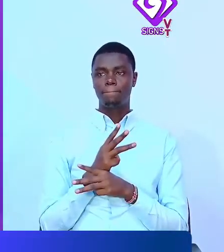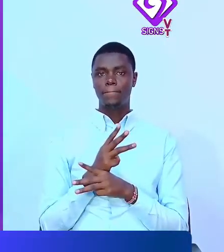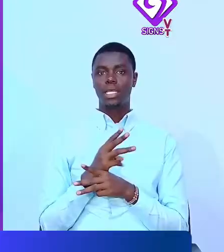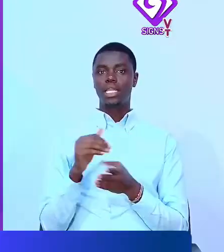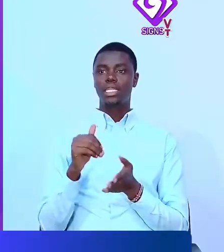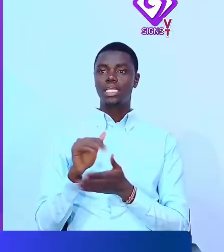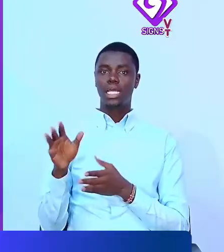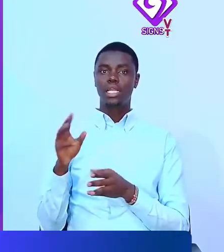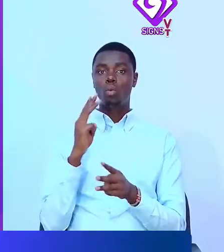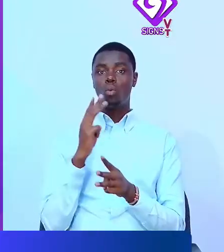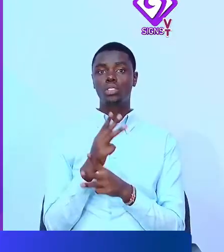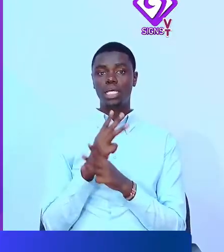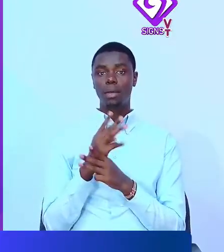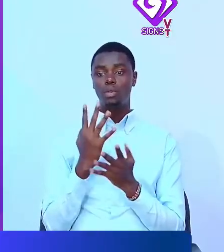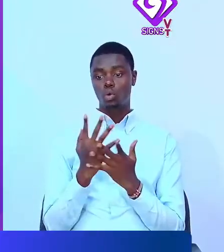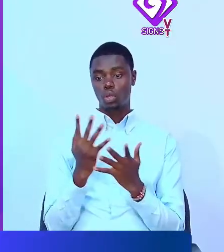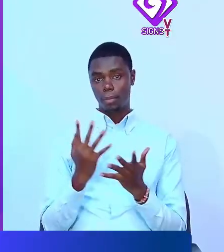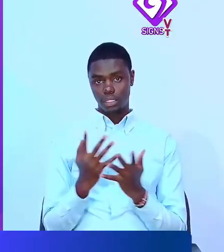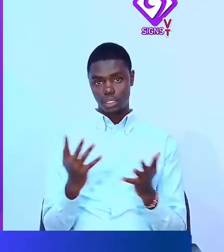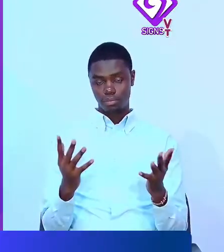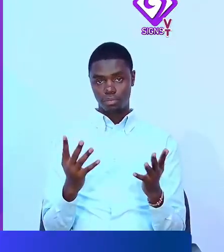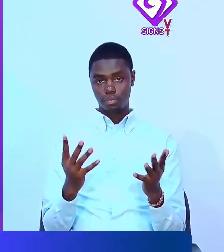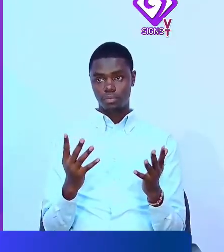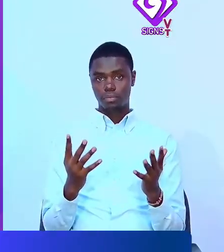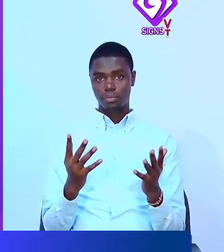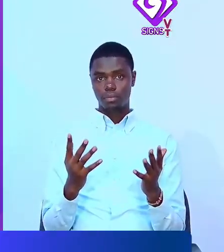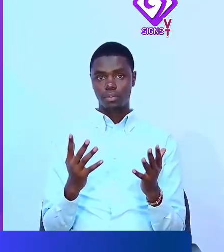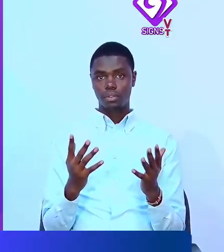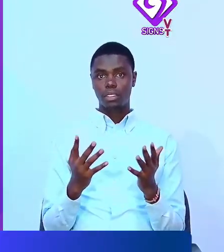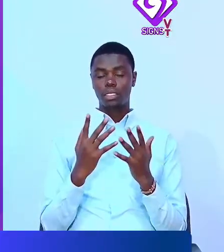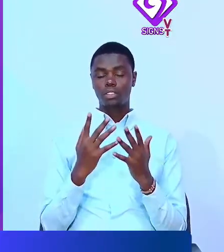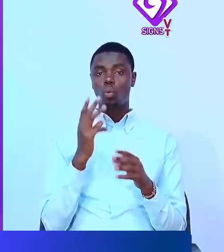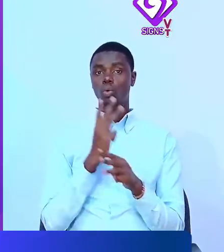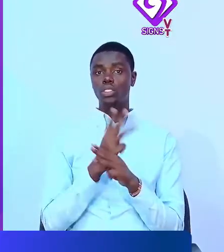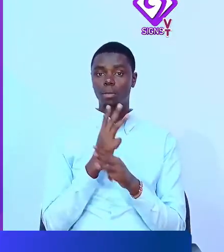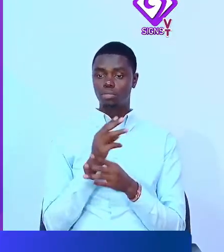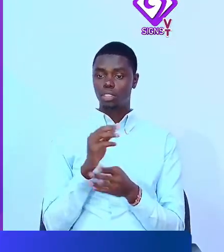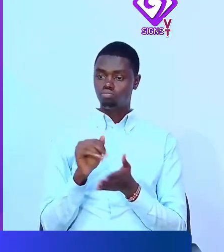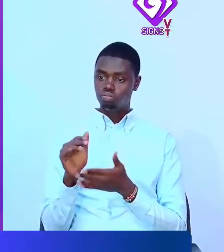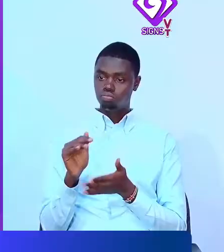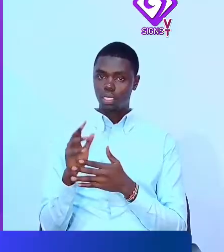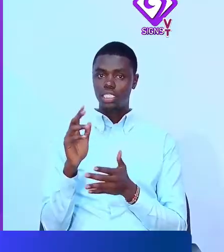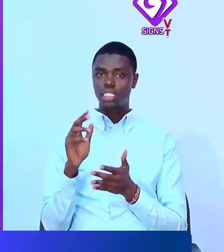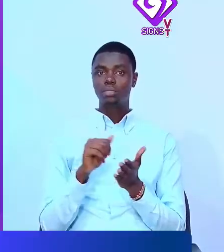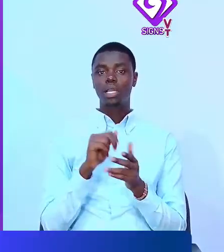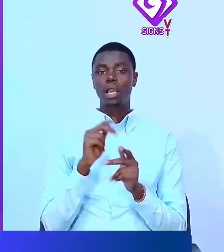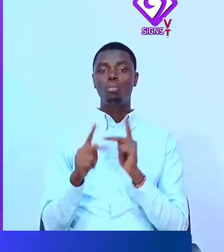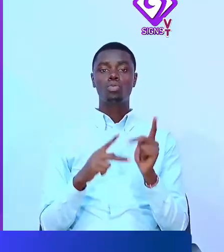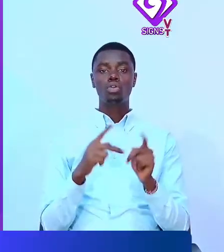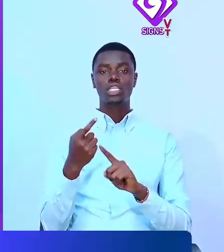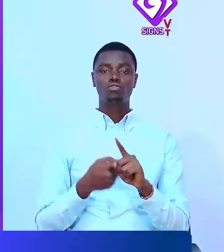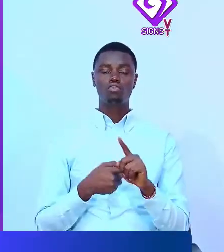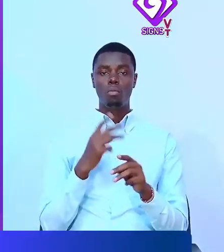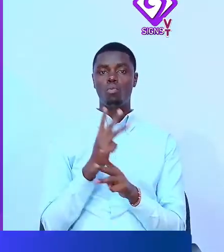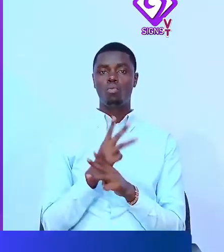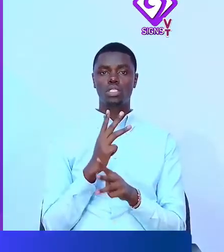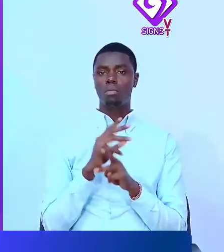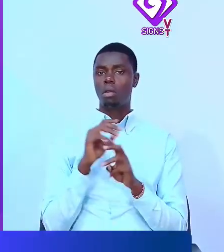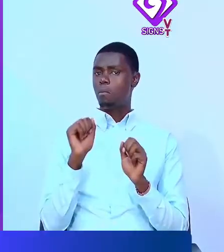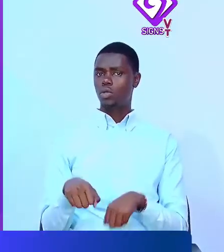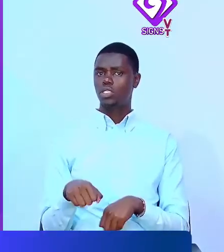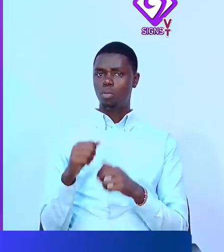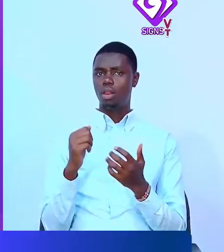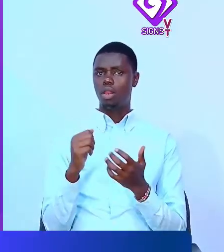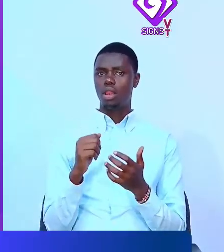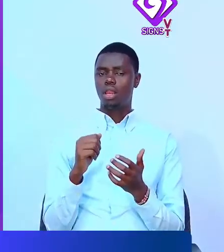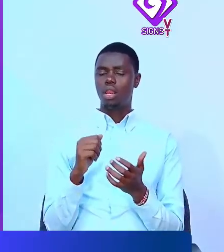send WhatsApp, they send their documents on WhatsApp, is processed from WhatsApp. Can you process your ID by